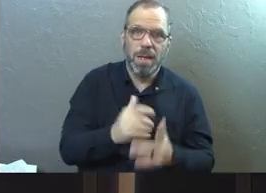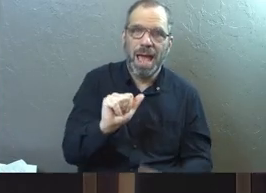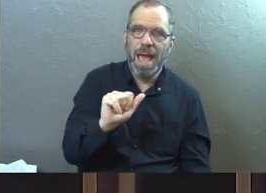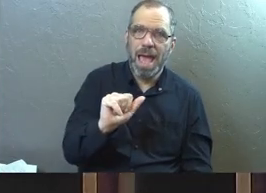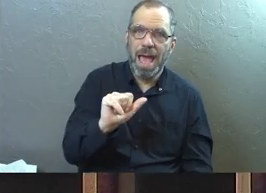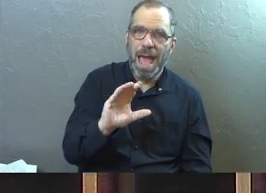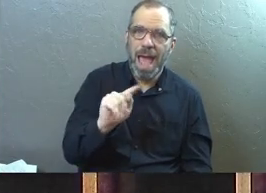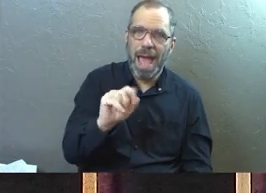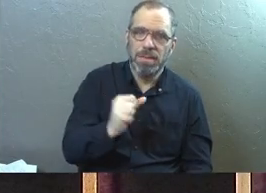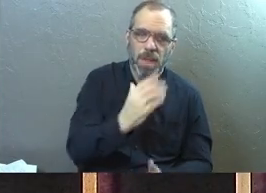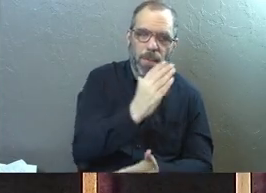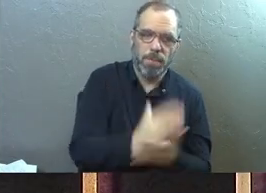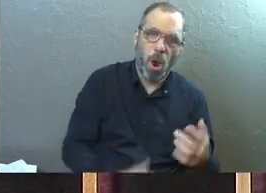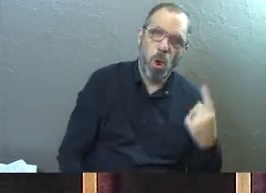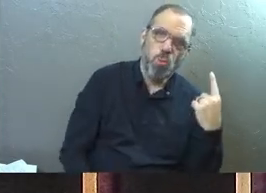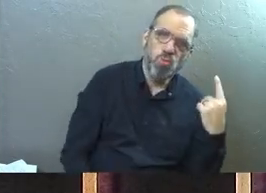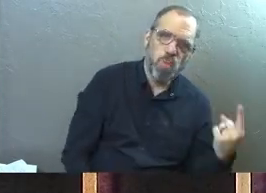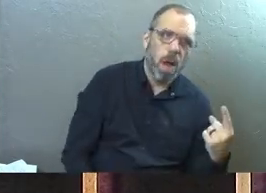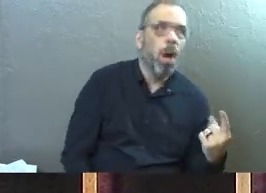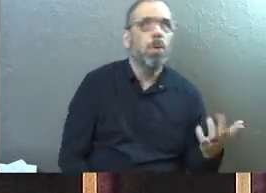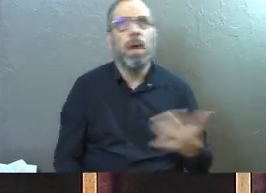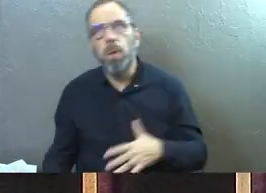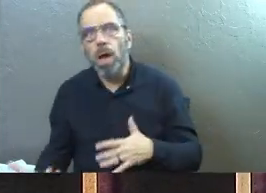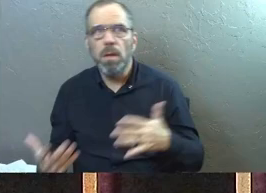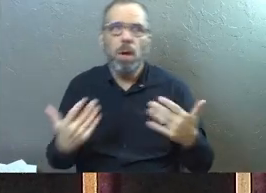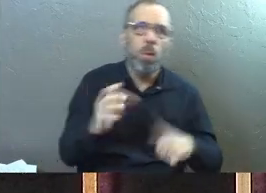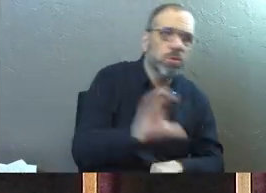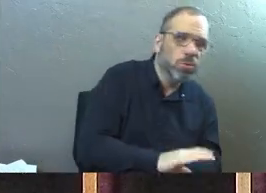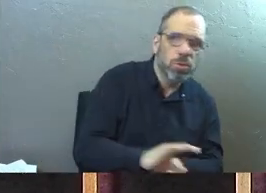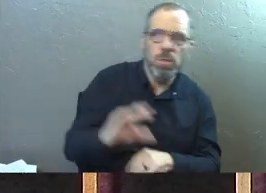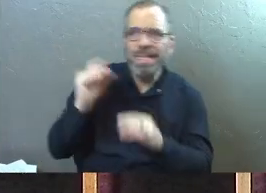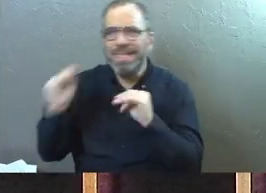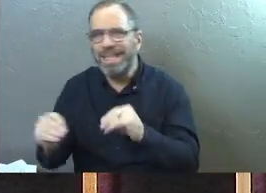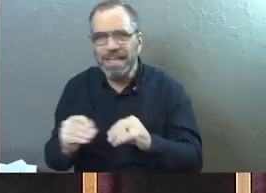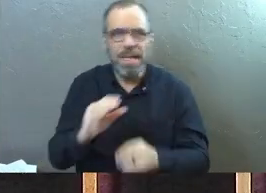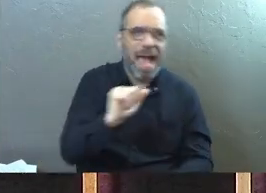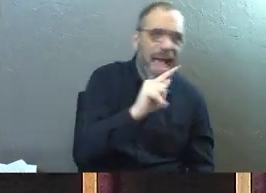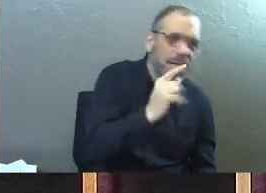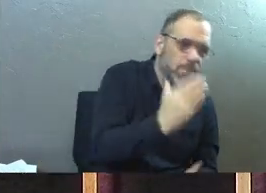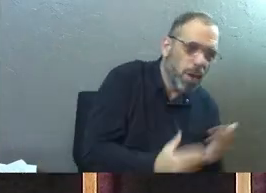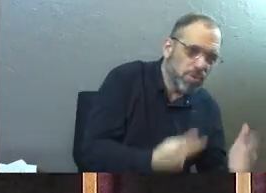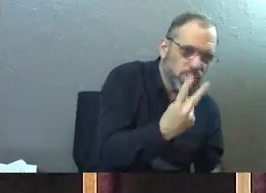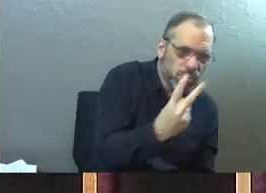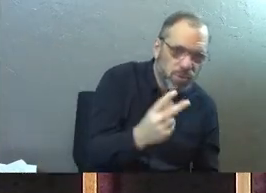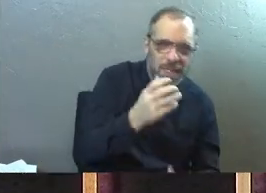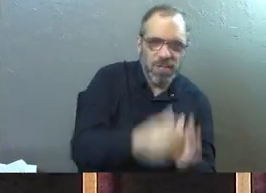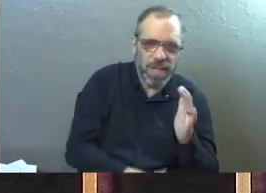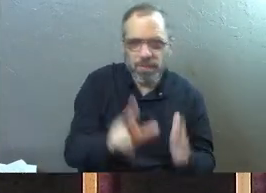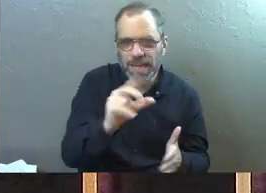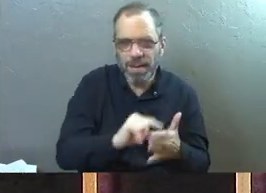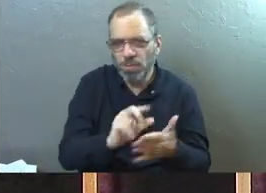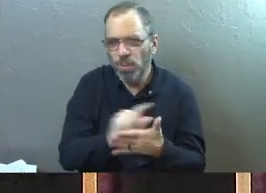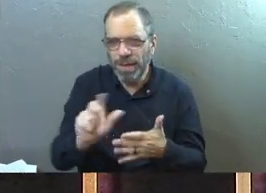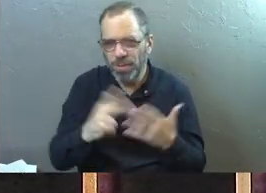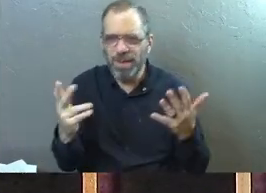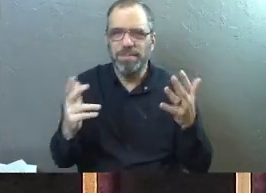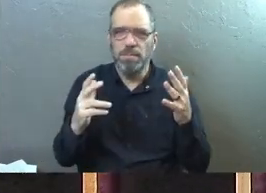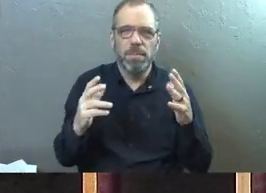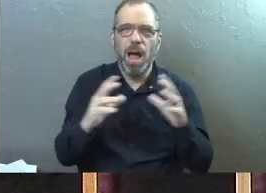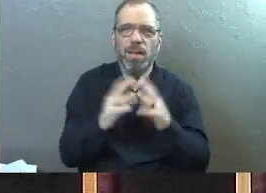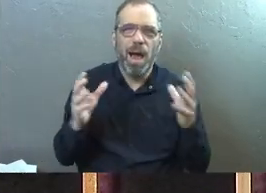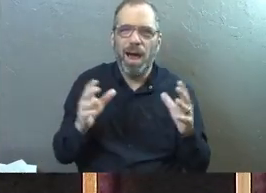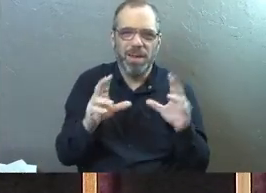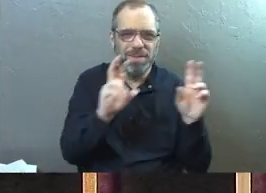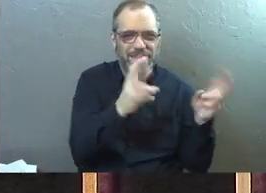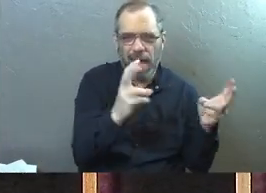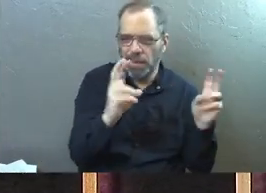one. And it's just the funniest thing ever to be like, where are we at? Like, what's your church getting into? And we're like, oh, Acts part two, chapter nine, week three. You know what I mean? It's just like, there's a bunch of